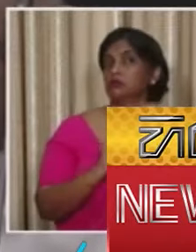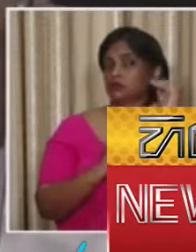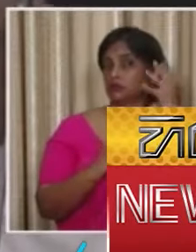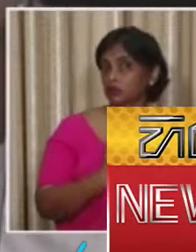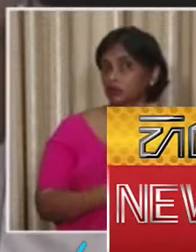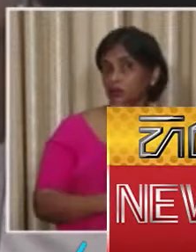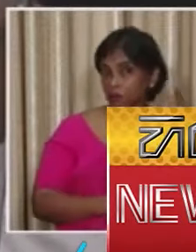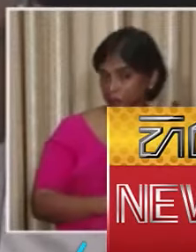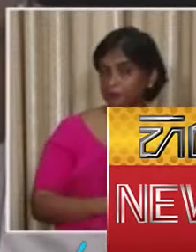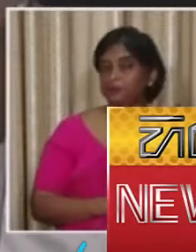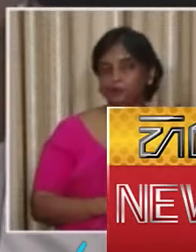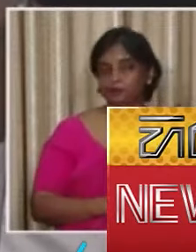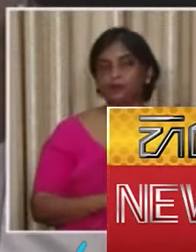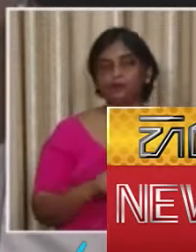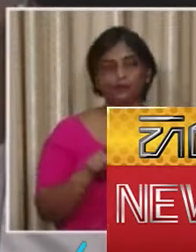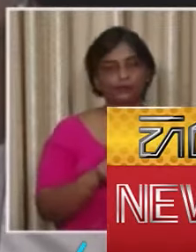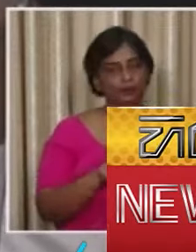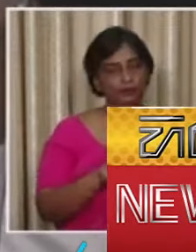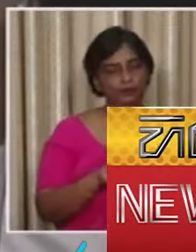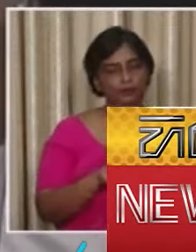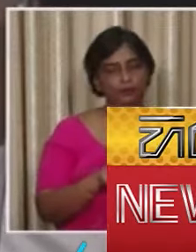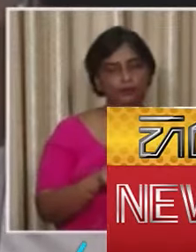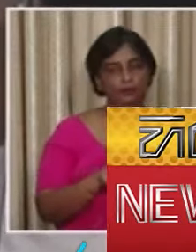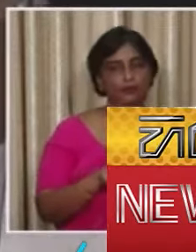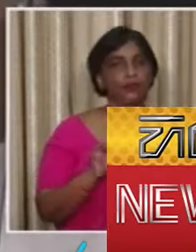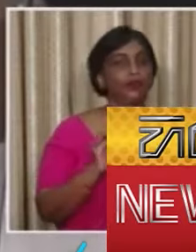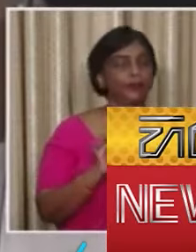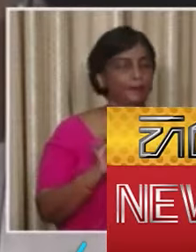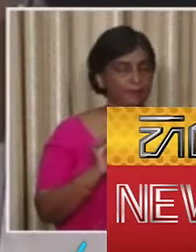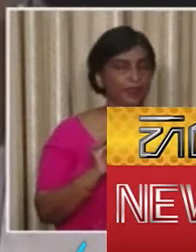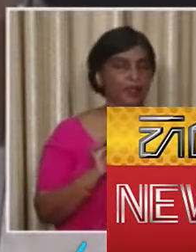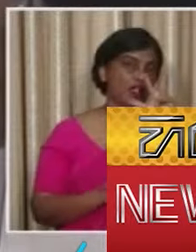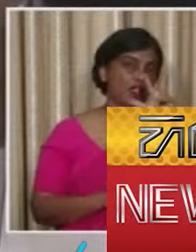GDP will go from about $85 billion to about